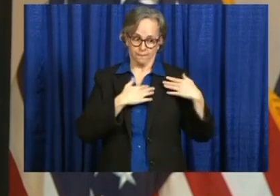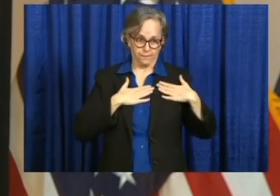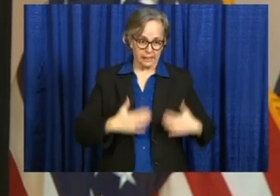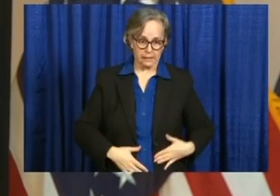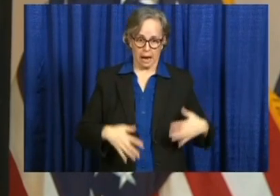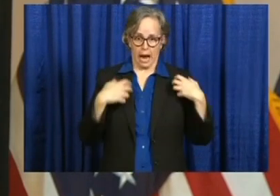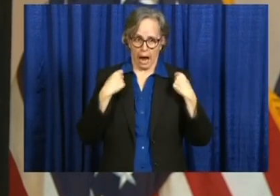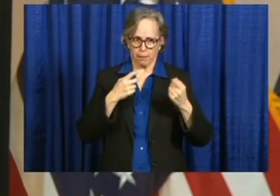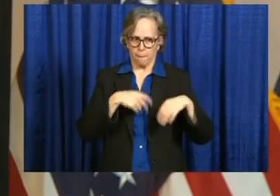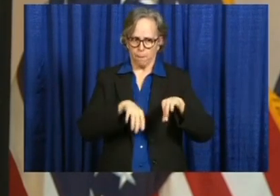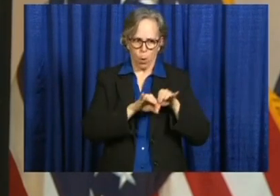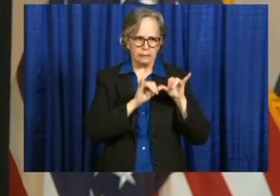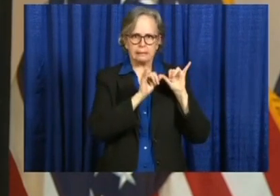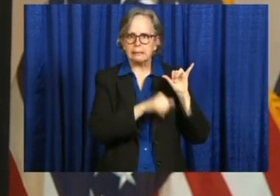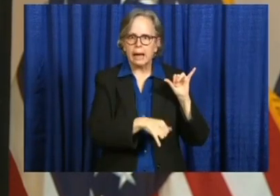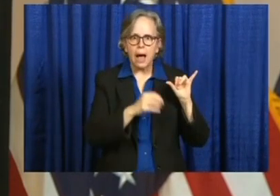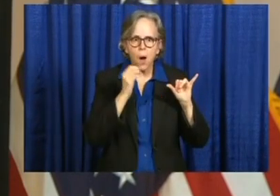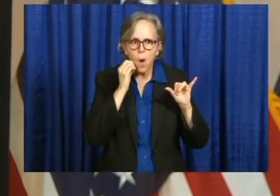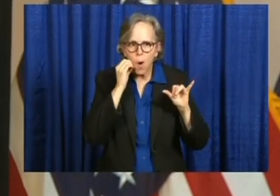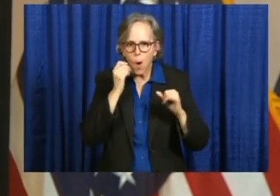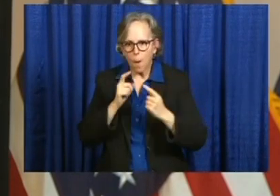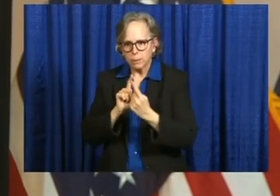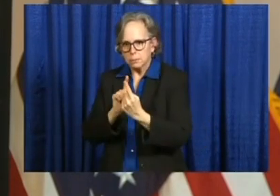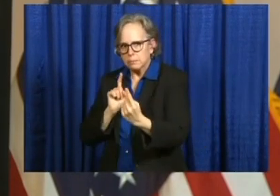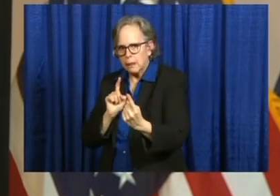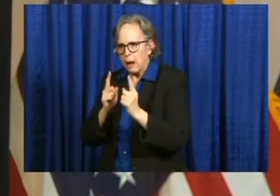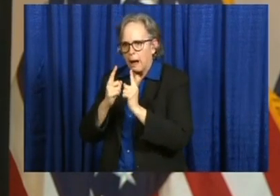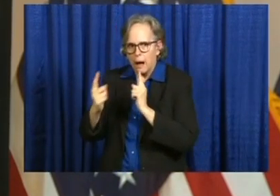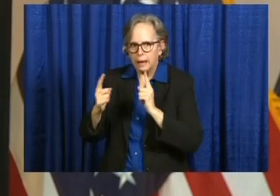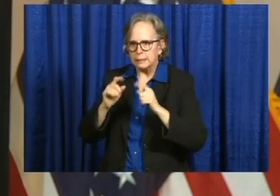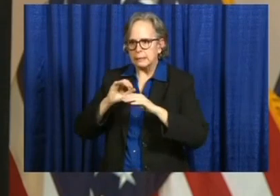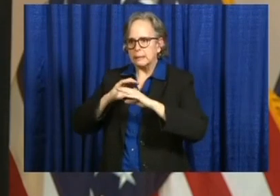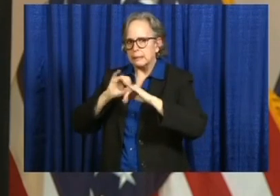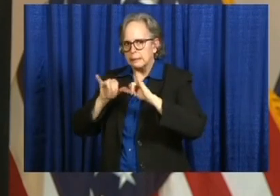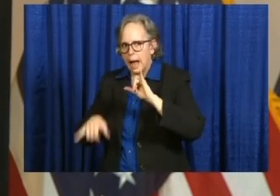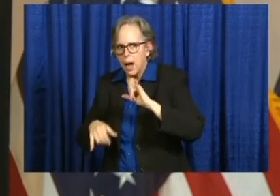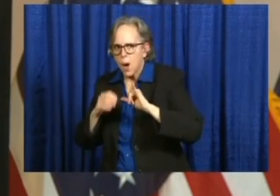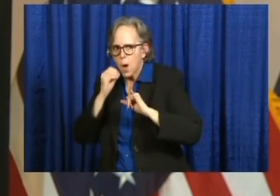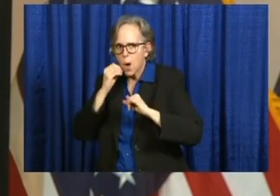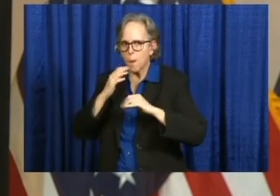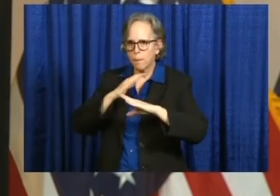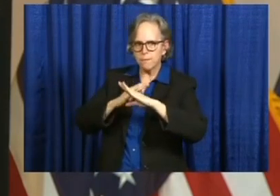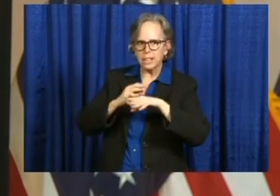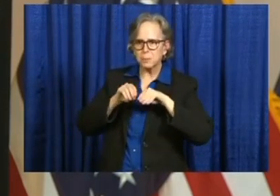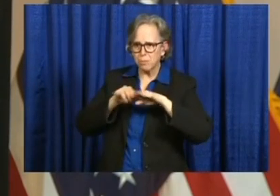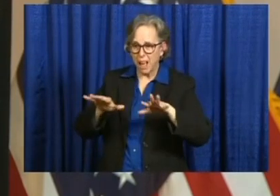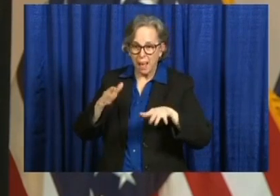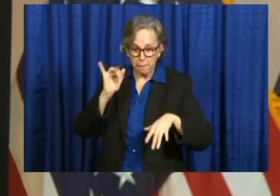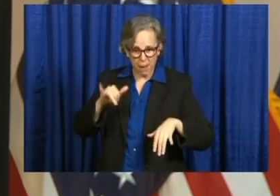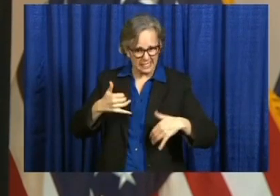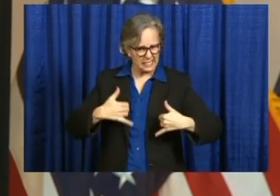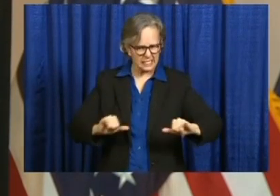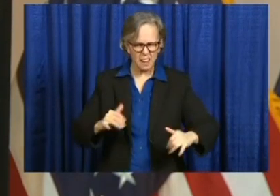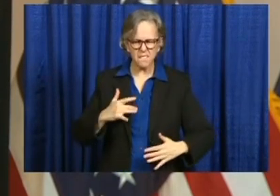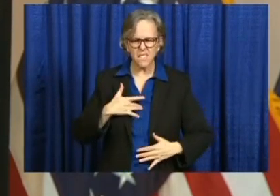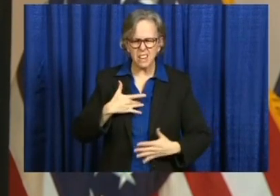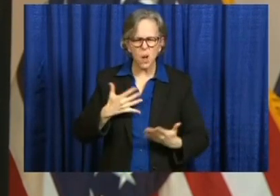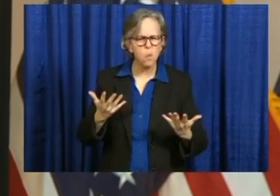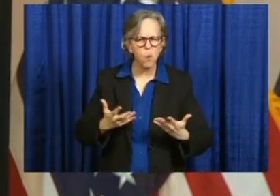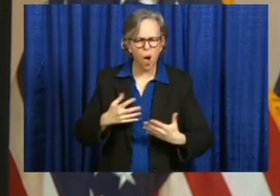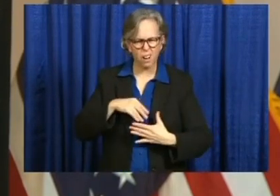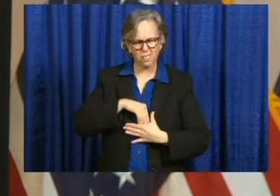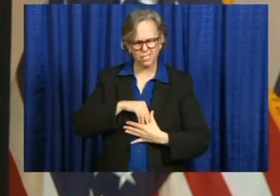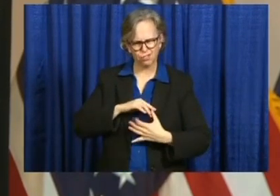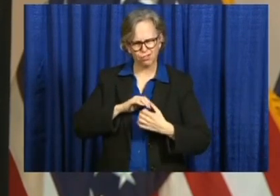help support the health of all Ohioans, it can be stressful for all of us. And so after working